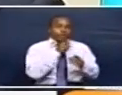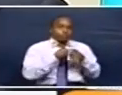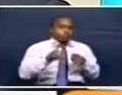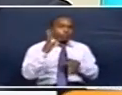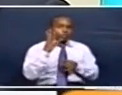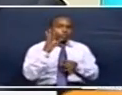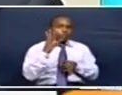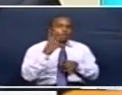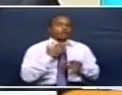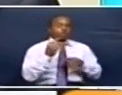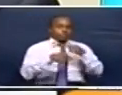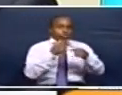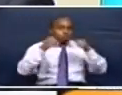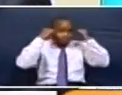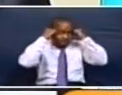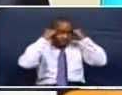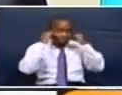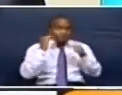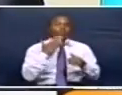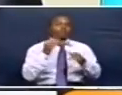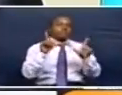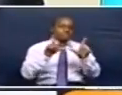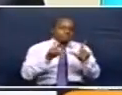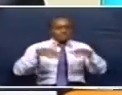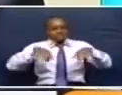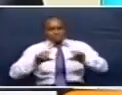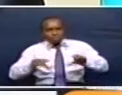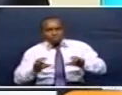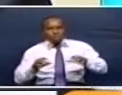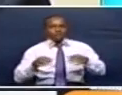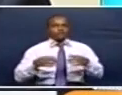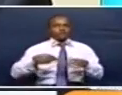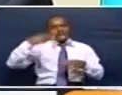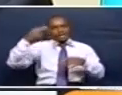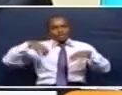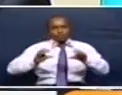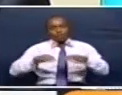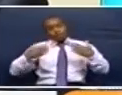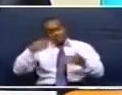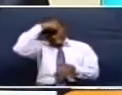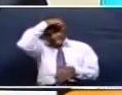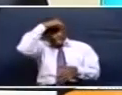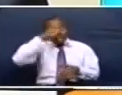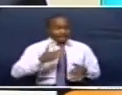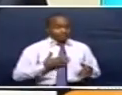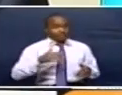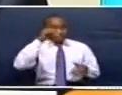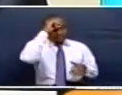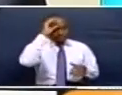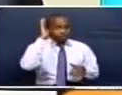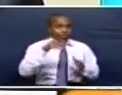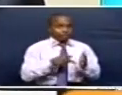to continue studying, you want to do a certificate, a diploma, a higher diploma, and even a degree, my government will pay for